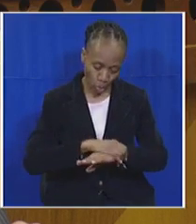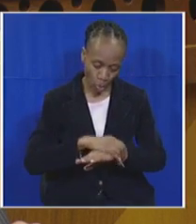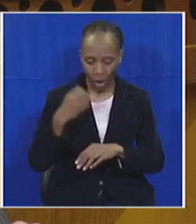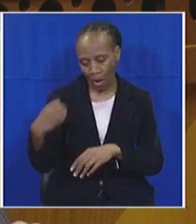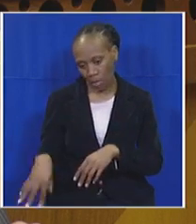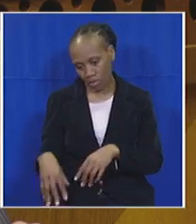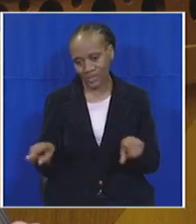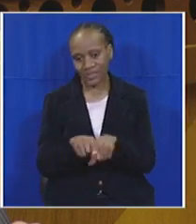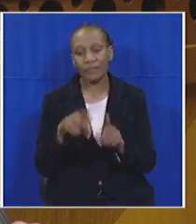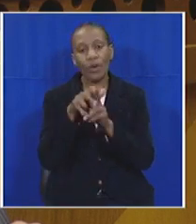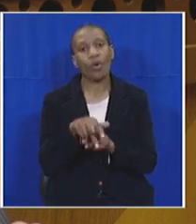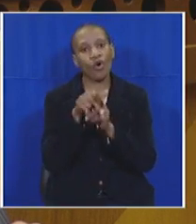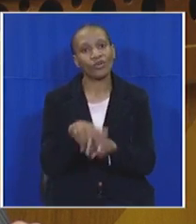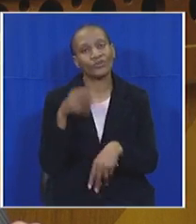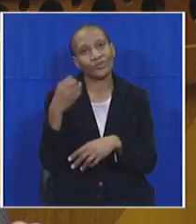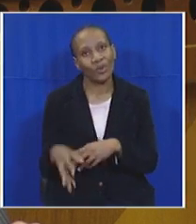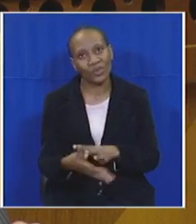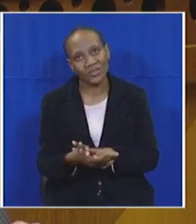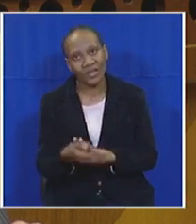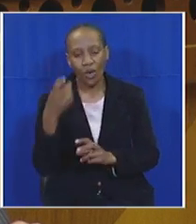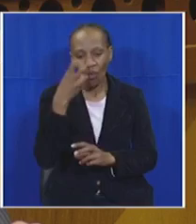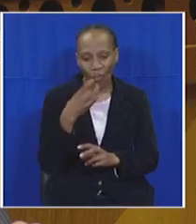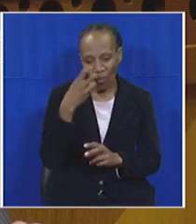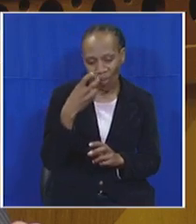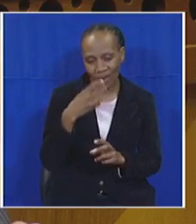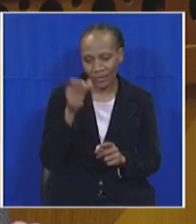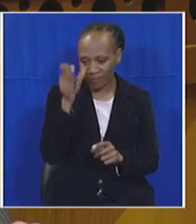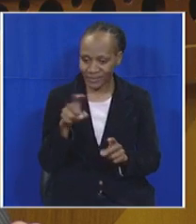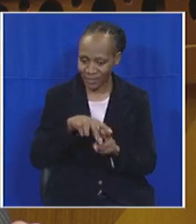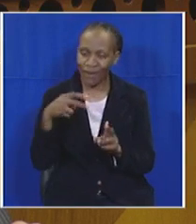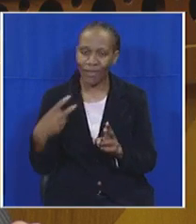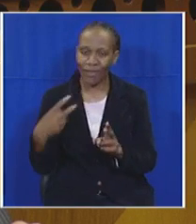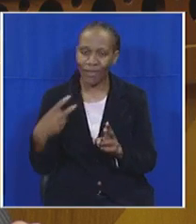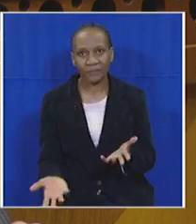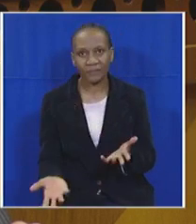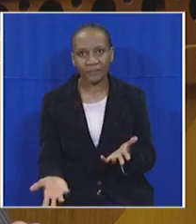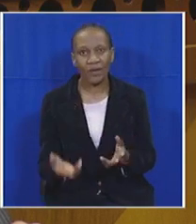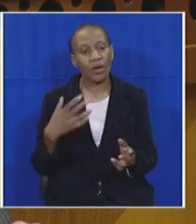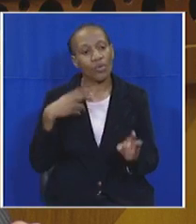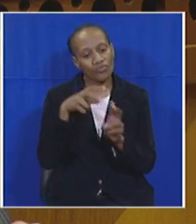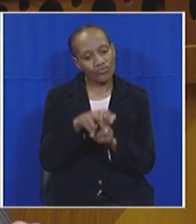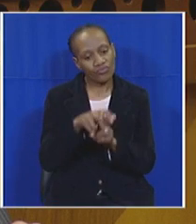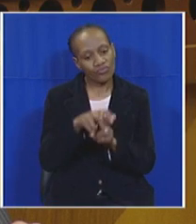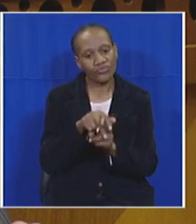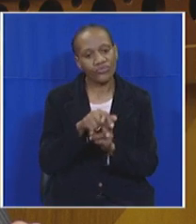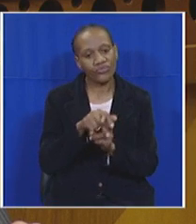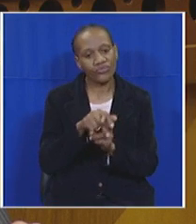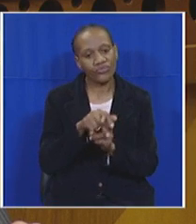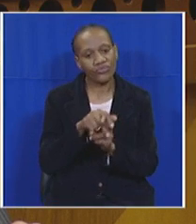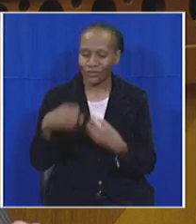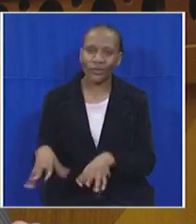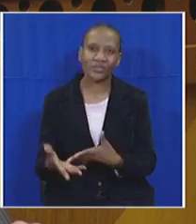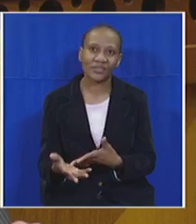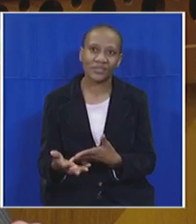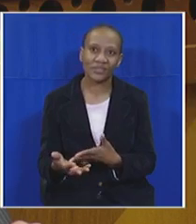was lost. For want of a horse, the rider was lost. For want of a rider, the message was lost. For